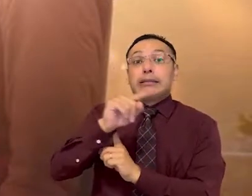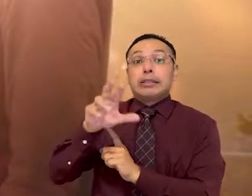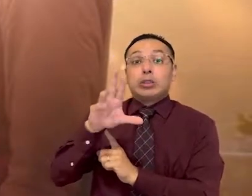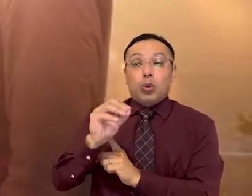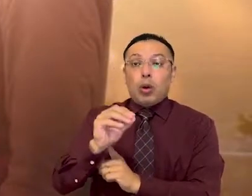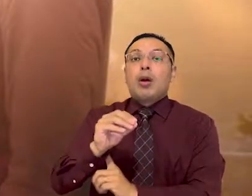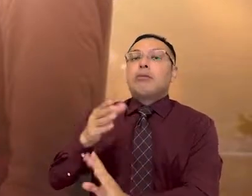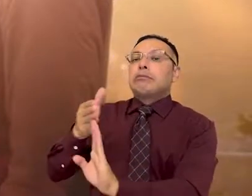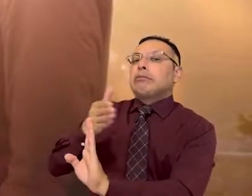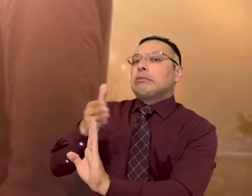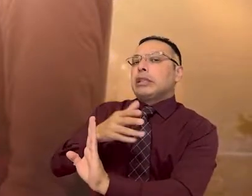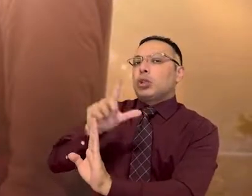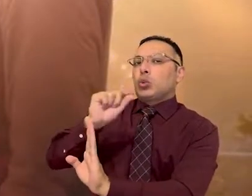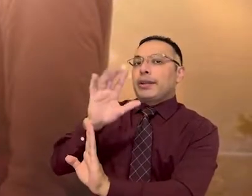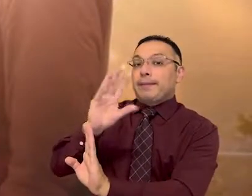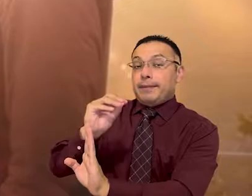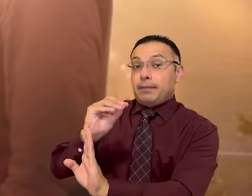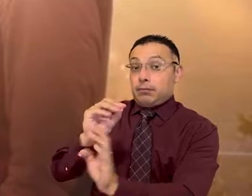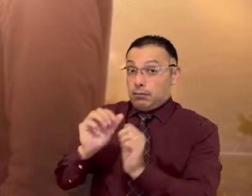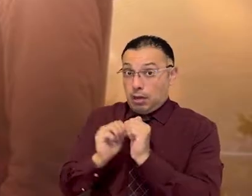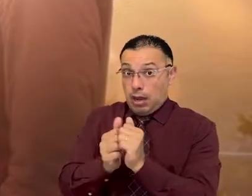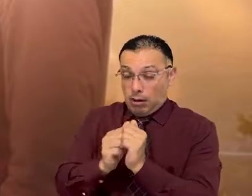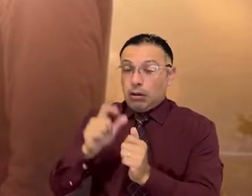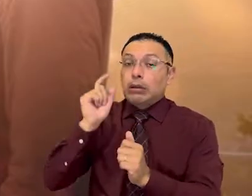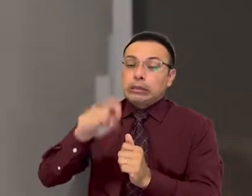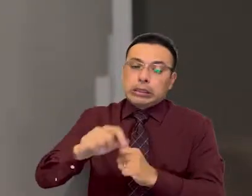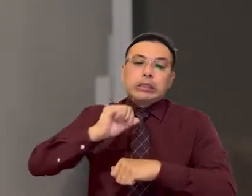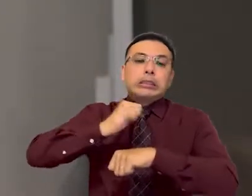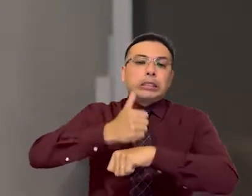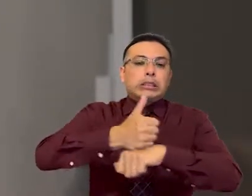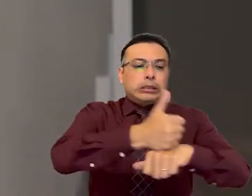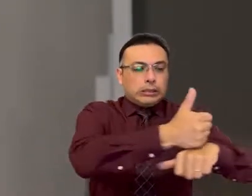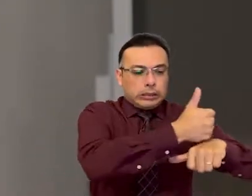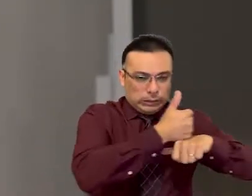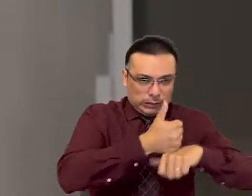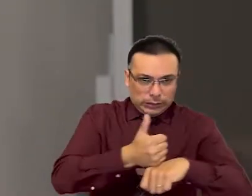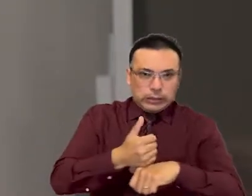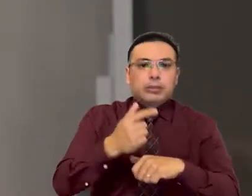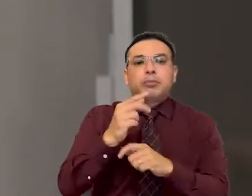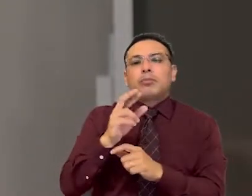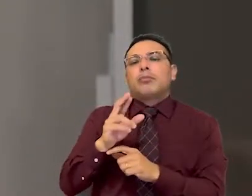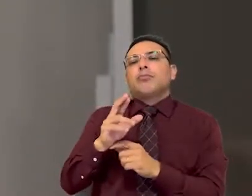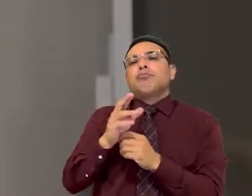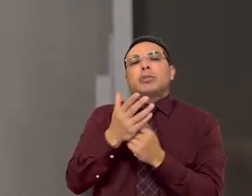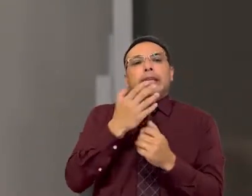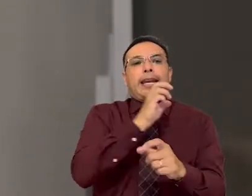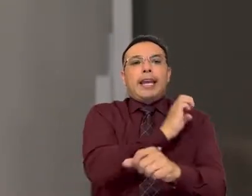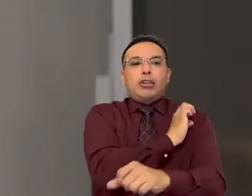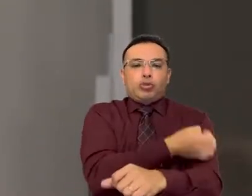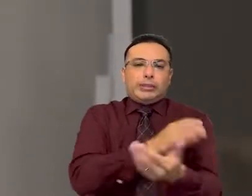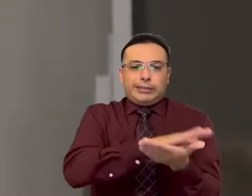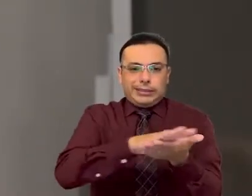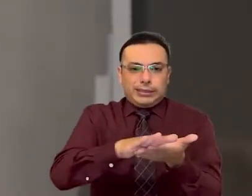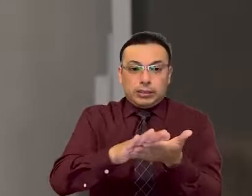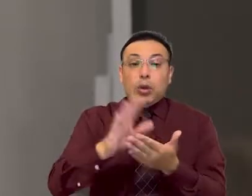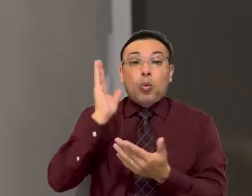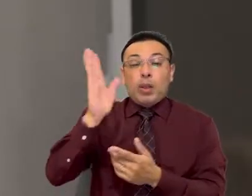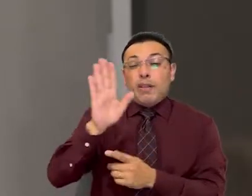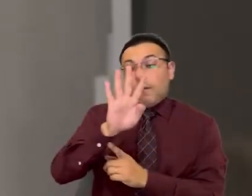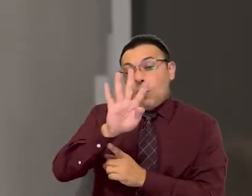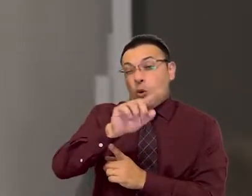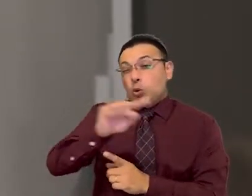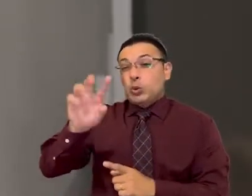able to develop that only by growing out our renewable portfolio. So by 2026, we anticipate having 4 to 6 gigawatts of